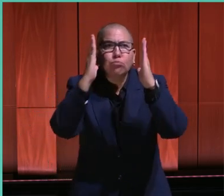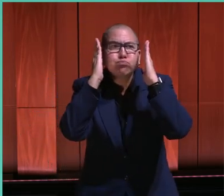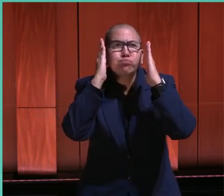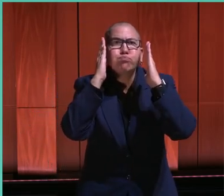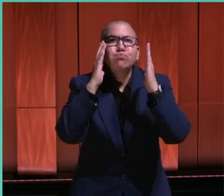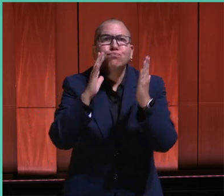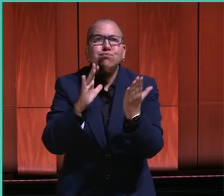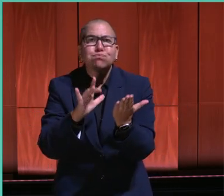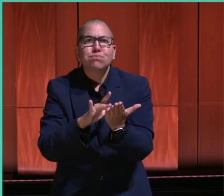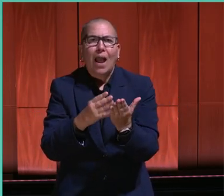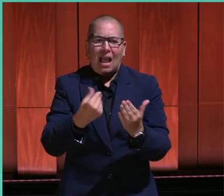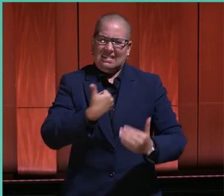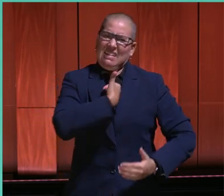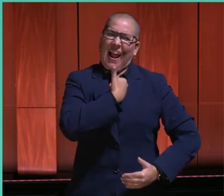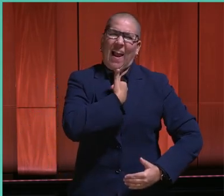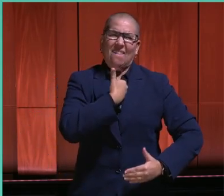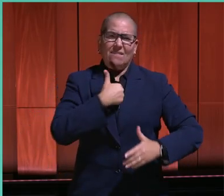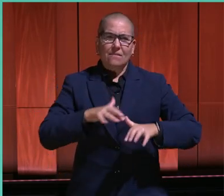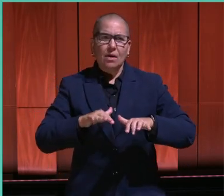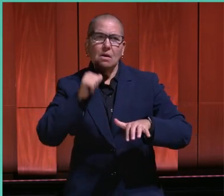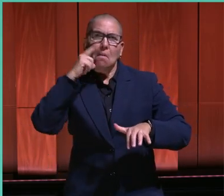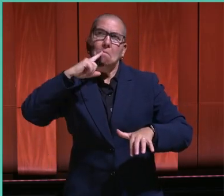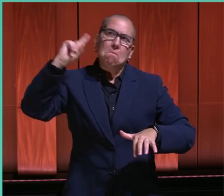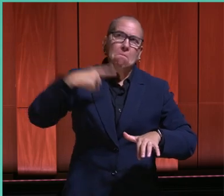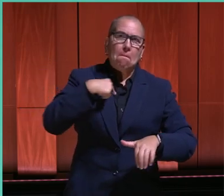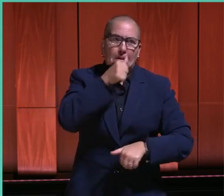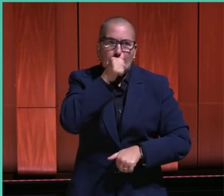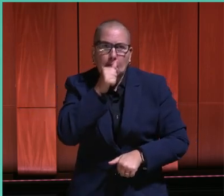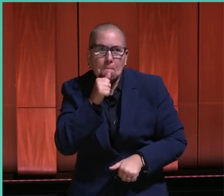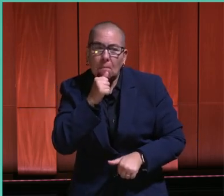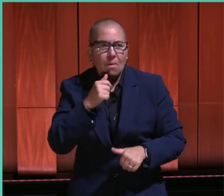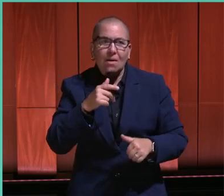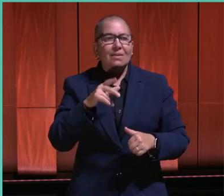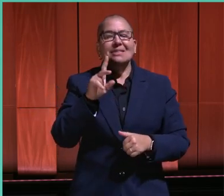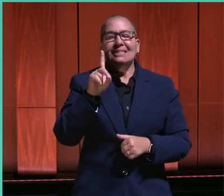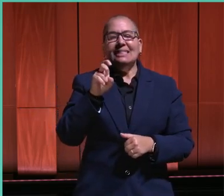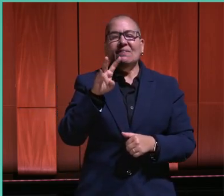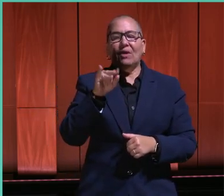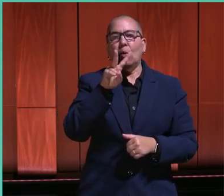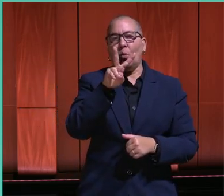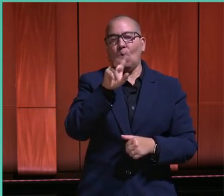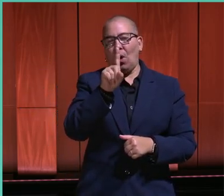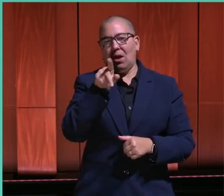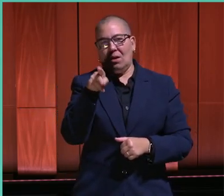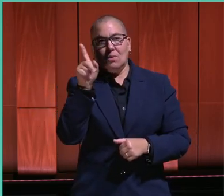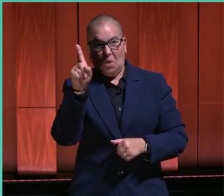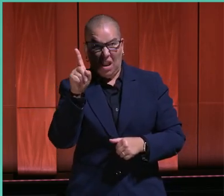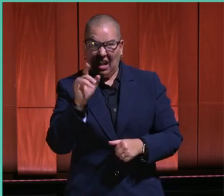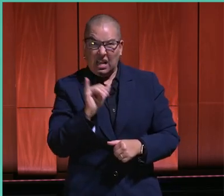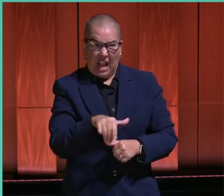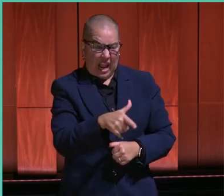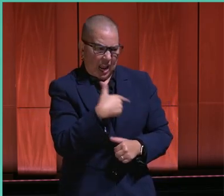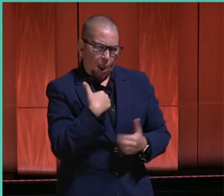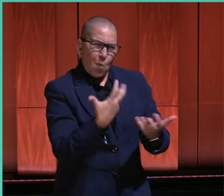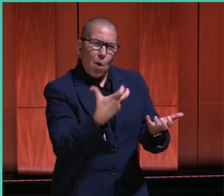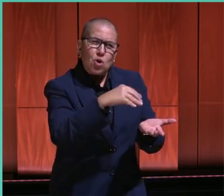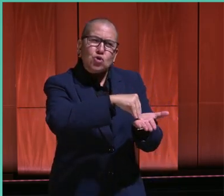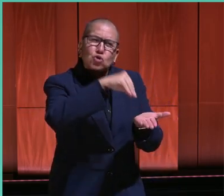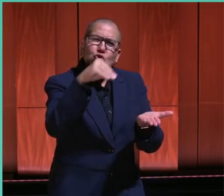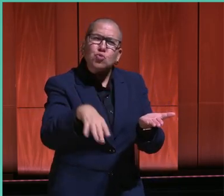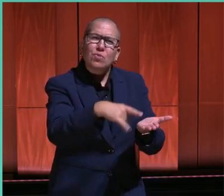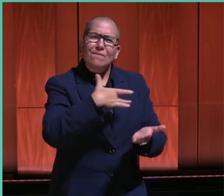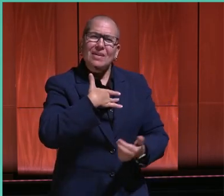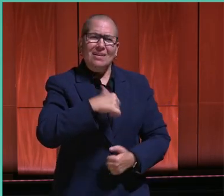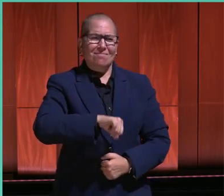peers one-to-one in the learning environment. We've also want our students to be very proud of that work that they do, and those iPads